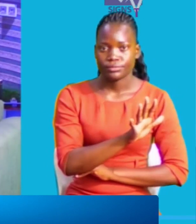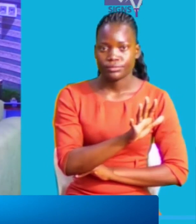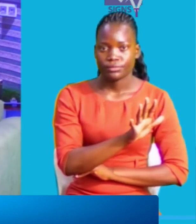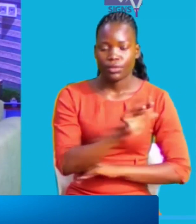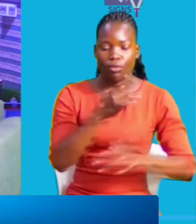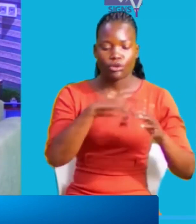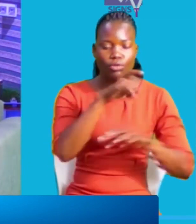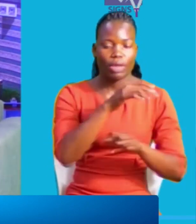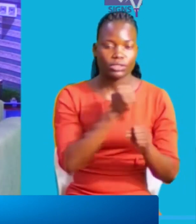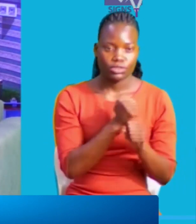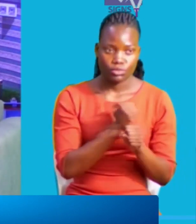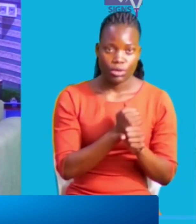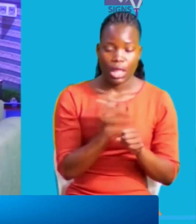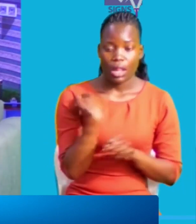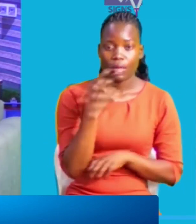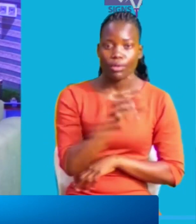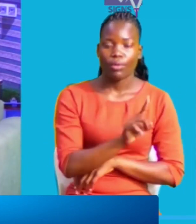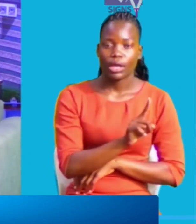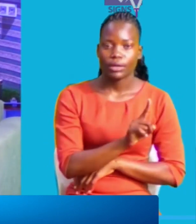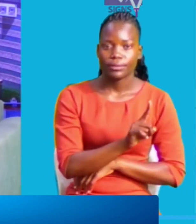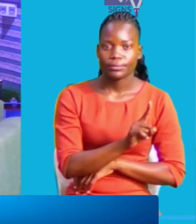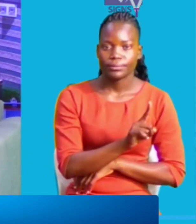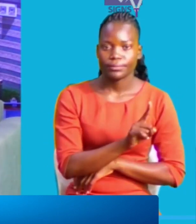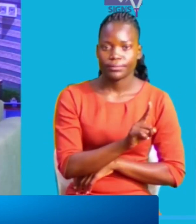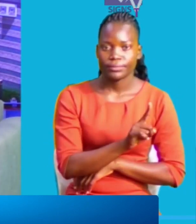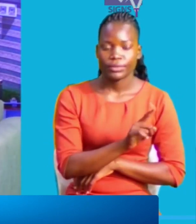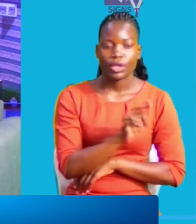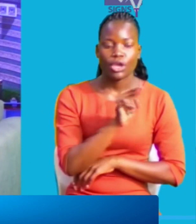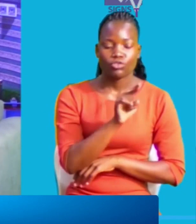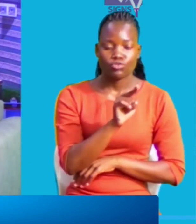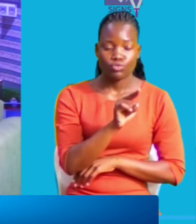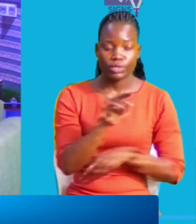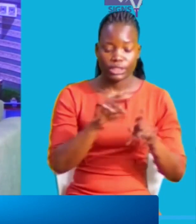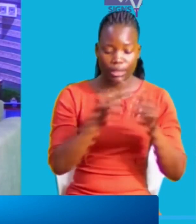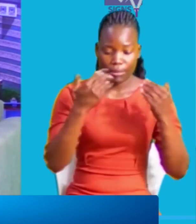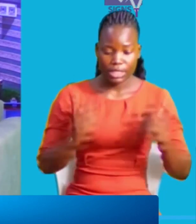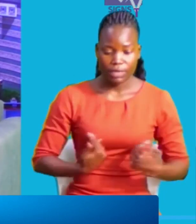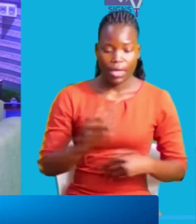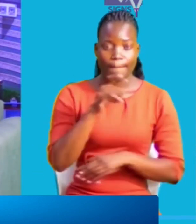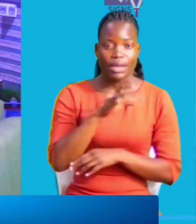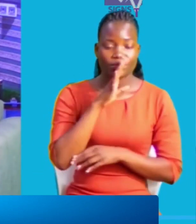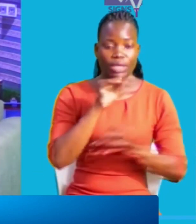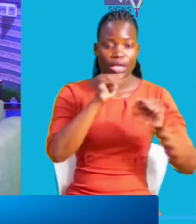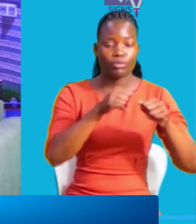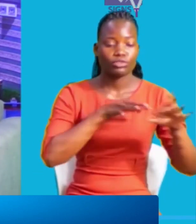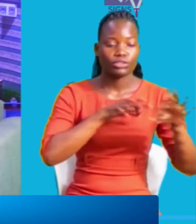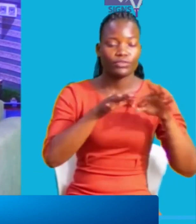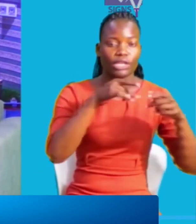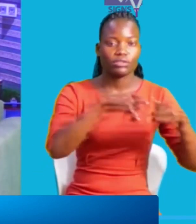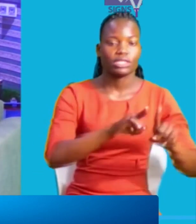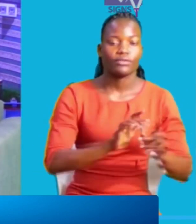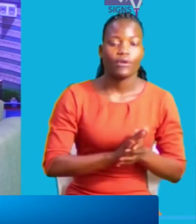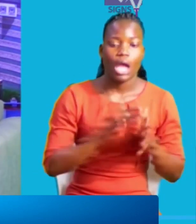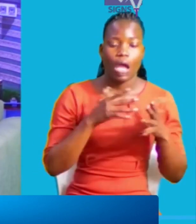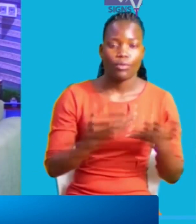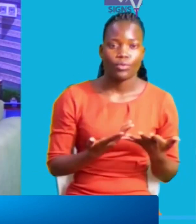what we should do. Yes. Number 1, you and I, you must be able to define yourself.